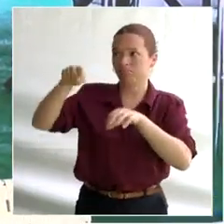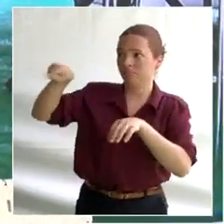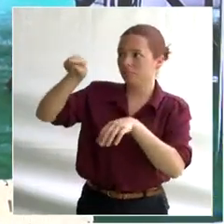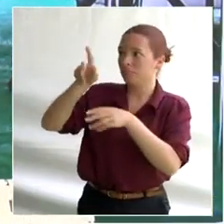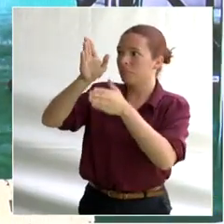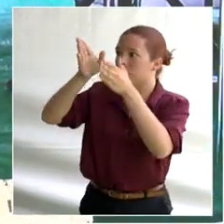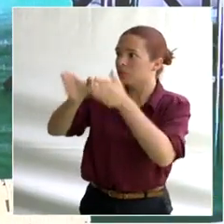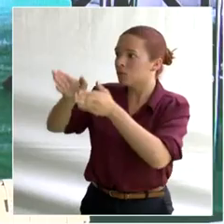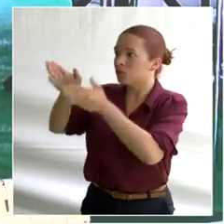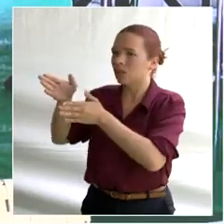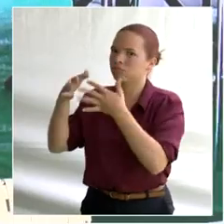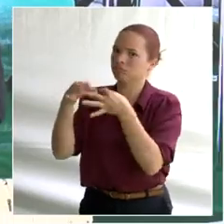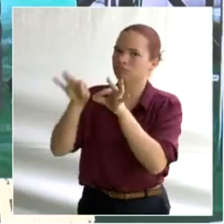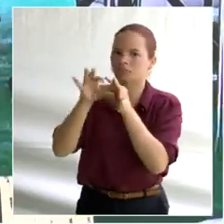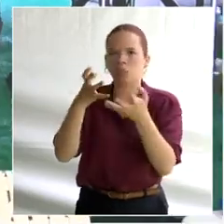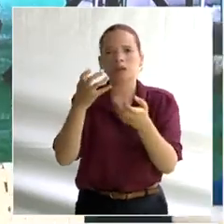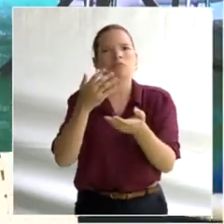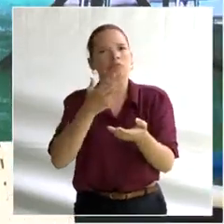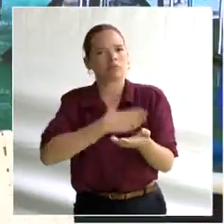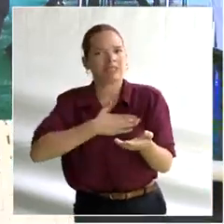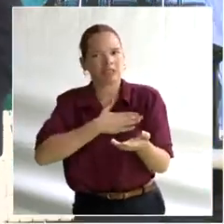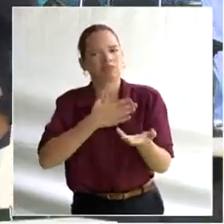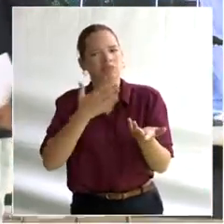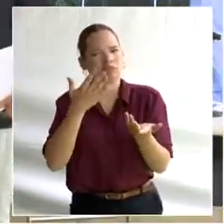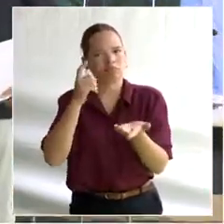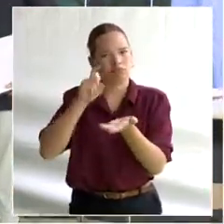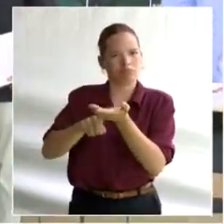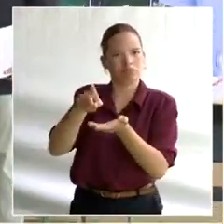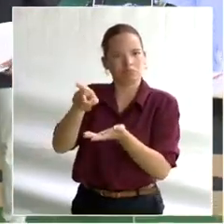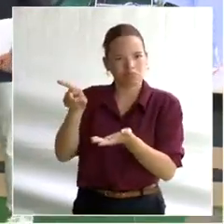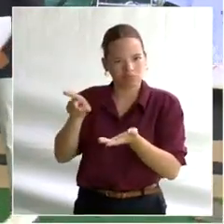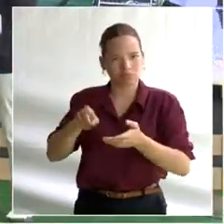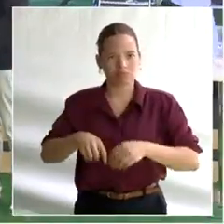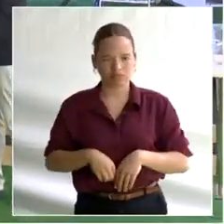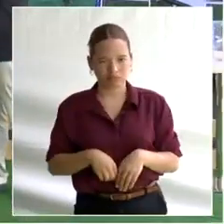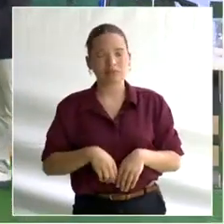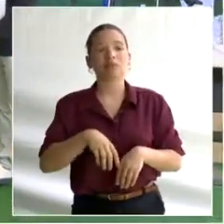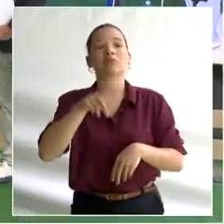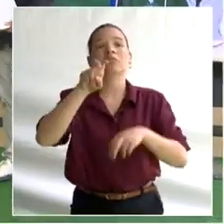Chairman and CEO Mark Ein. Let's hear it for Mark, everybody.